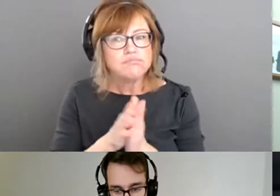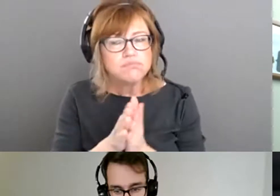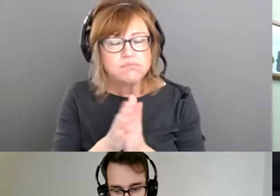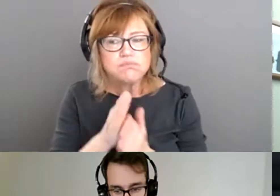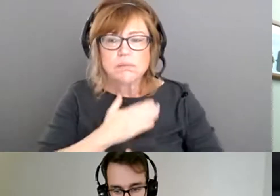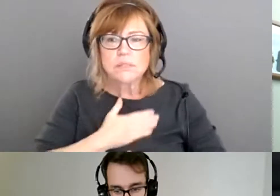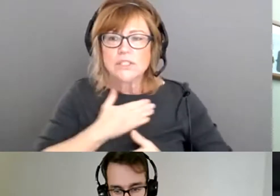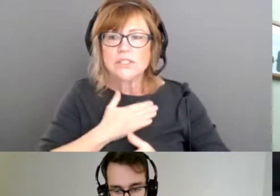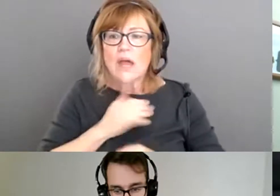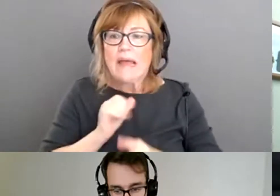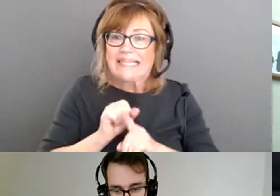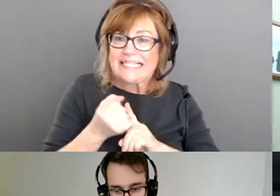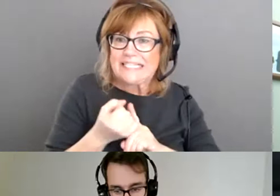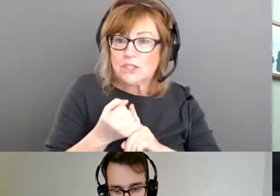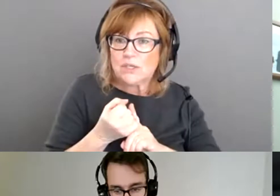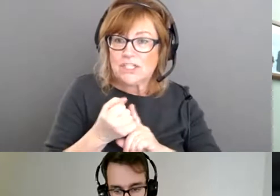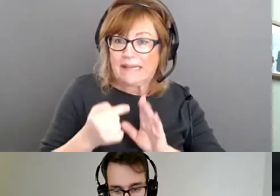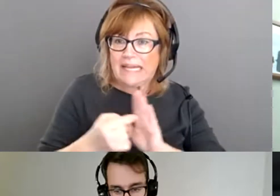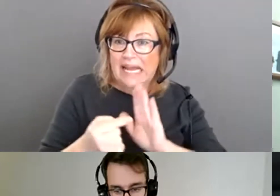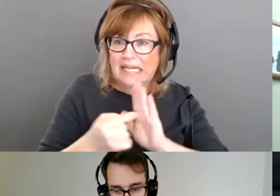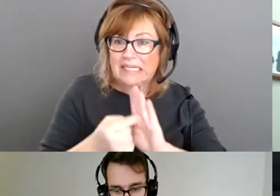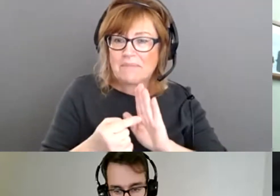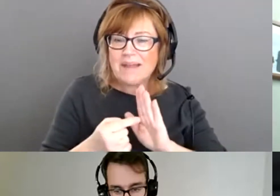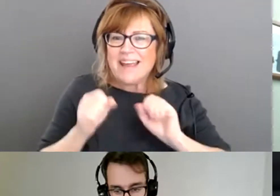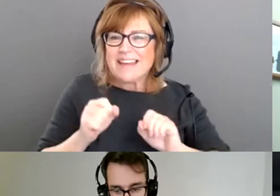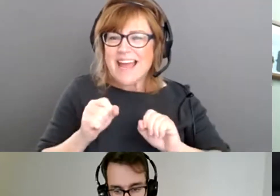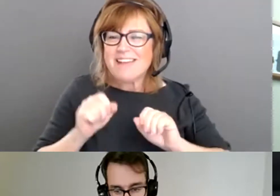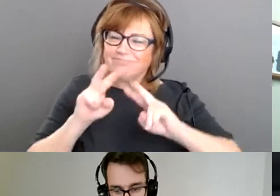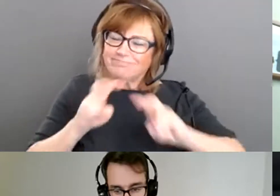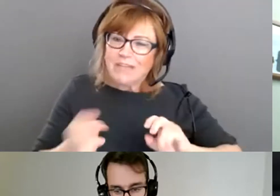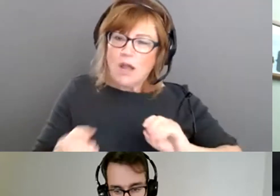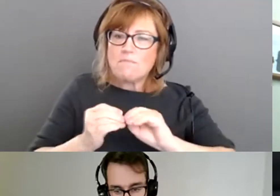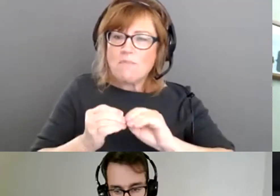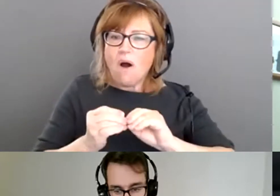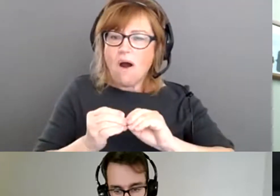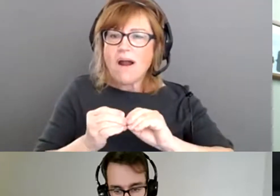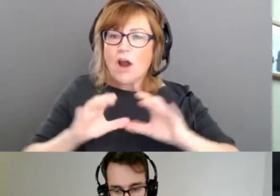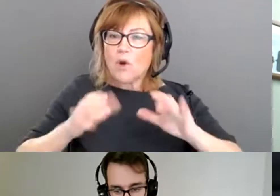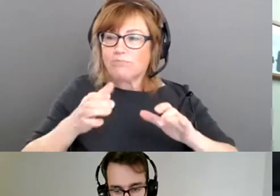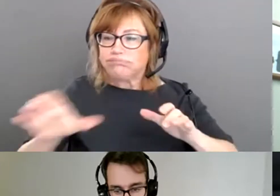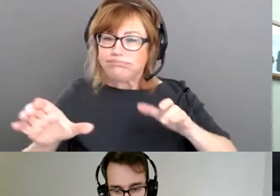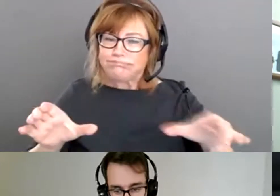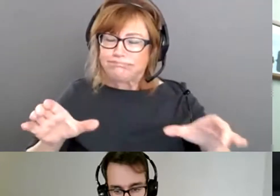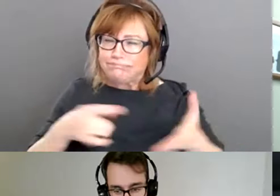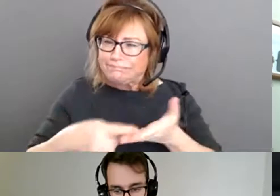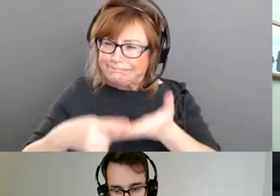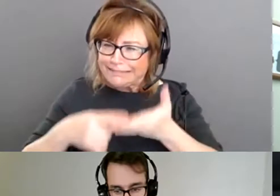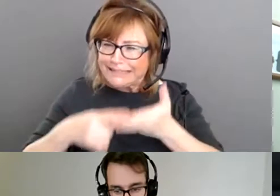scenarios. I think that's something maybe we can do another session where we can do breakout sessions with regards to the